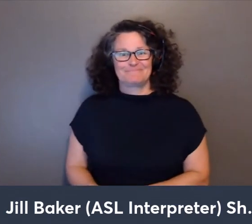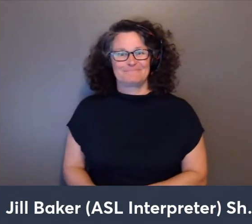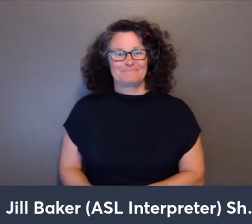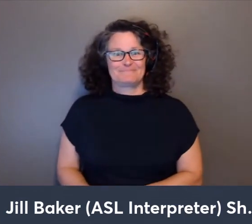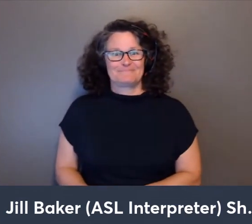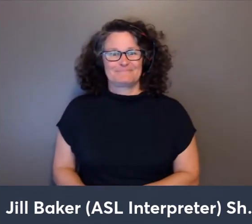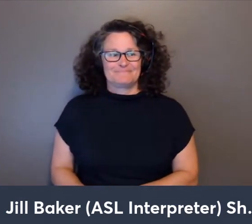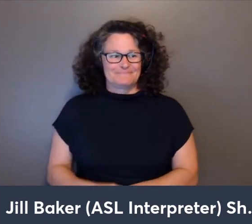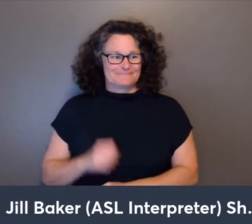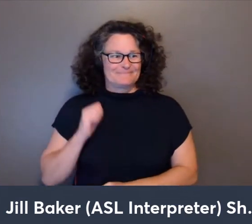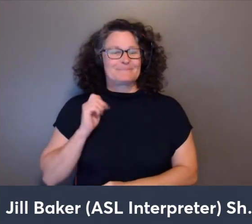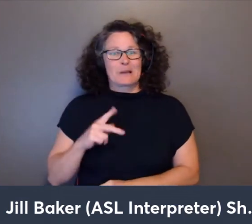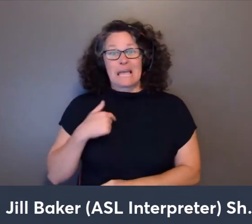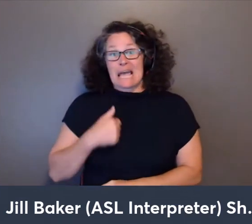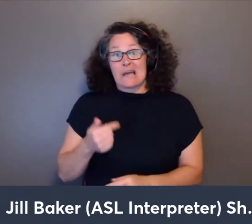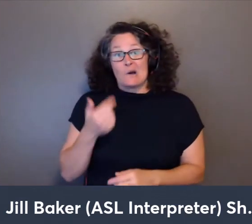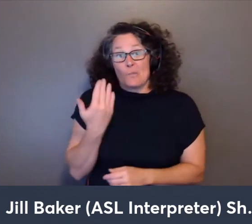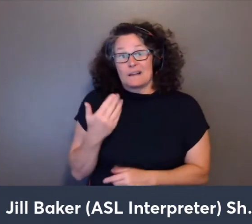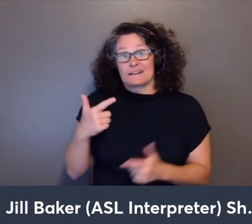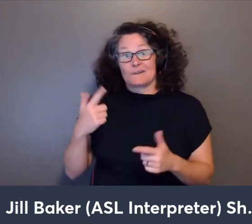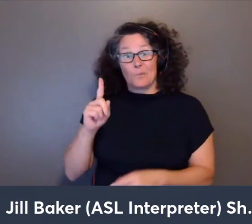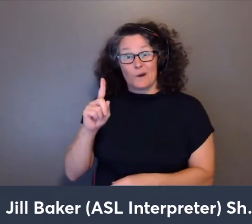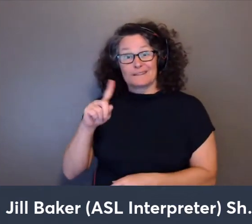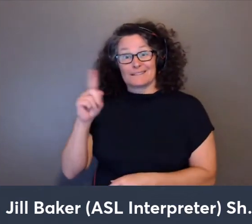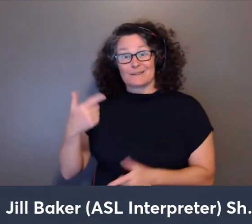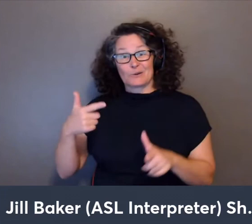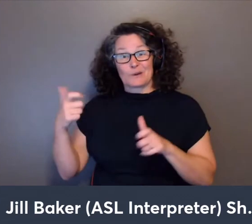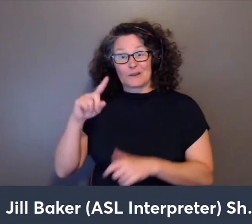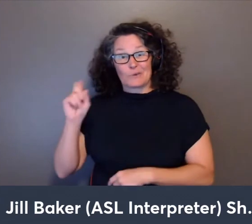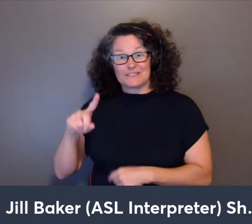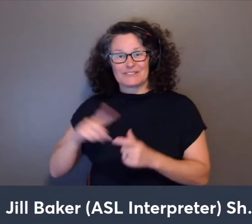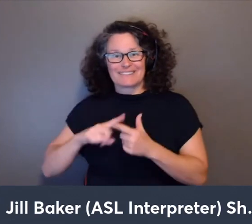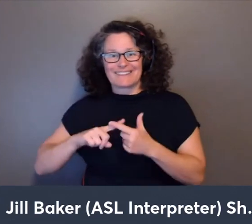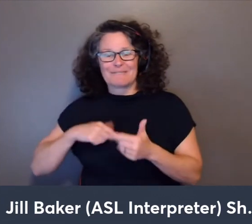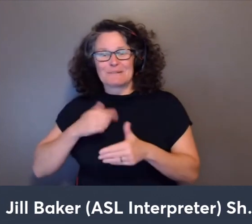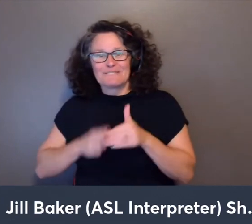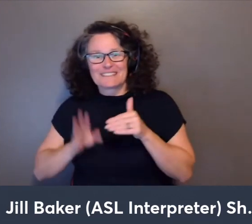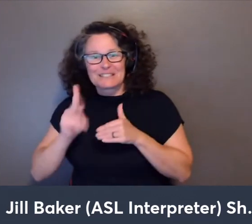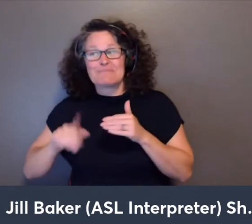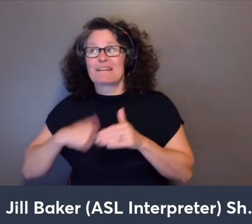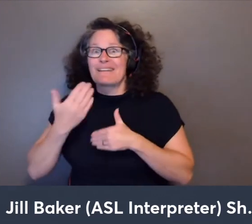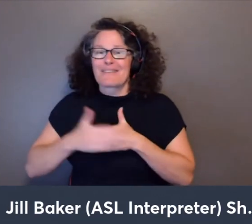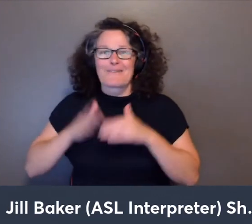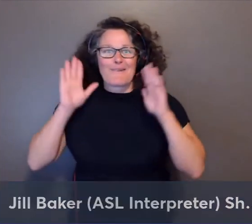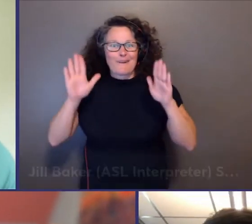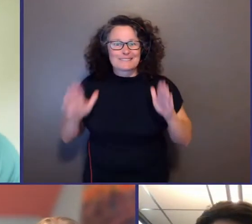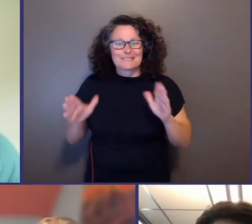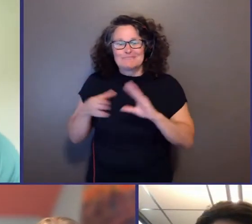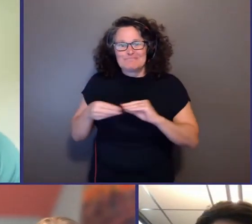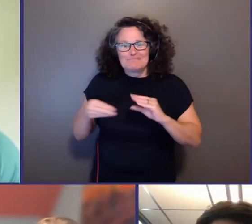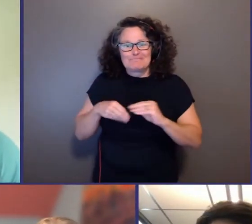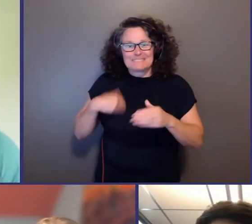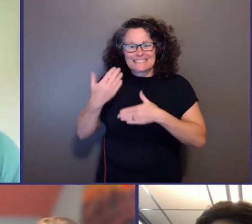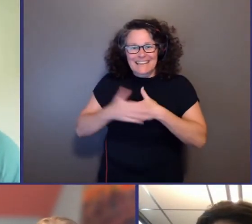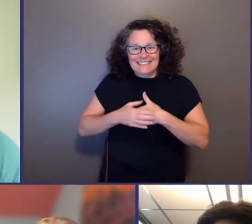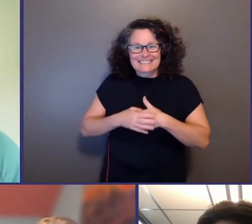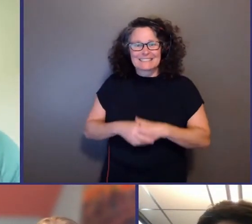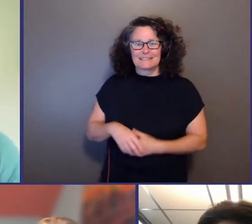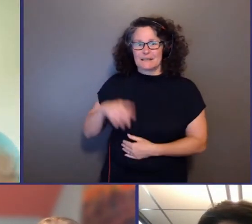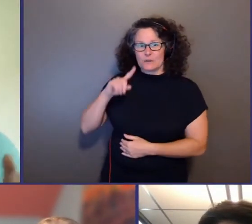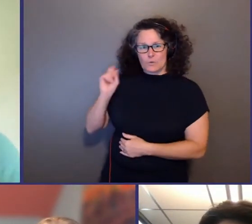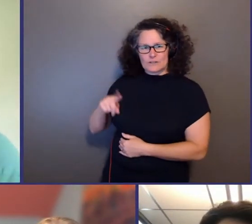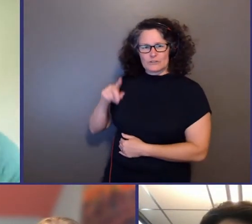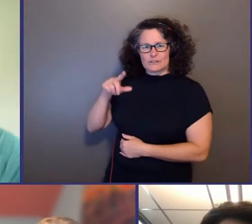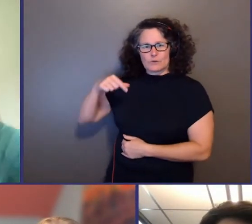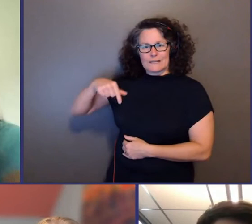All right, yes, there's one quick question and then we'll just wrap up because we've got another awesome segment coming up. So the question was, does QuickSight